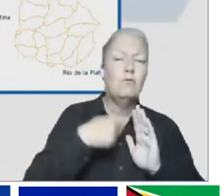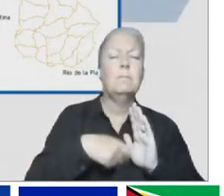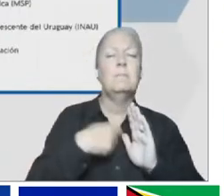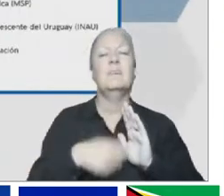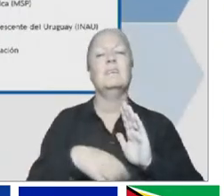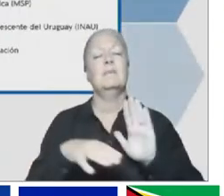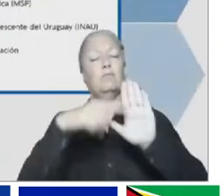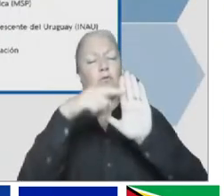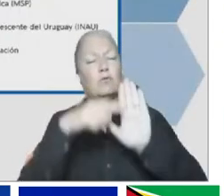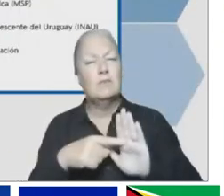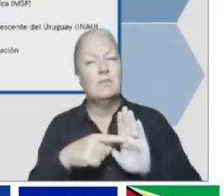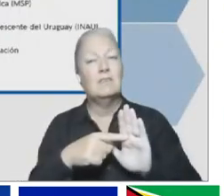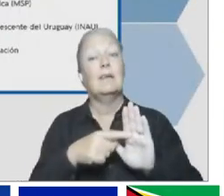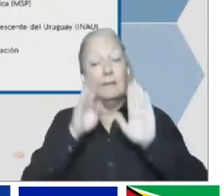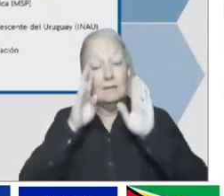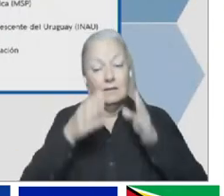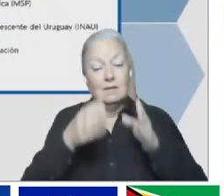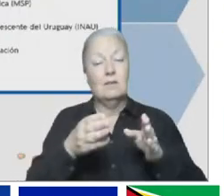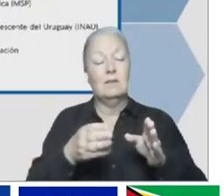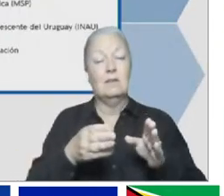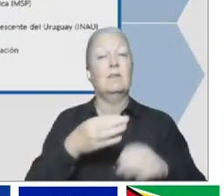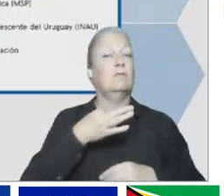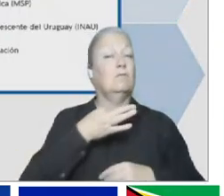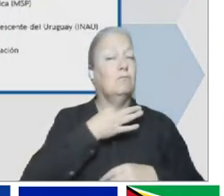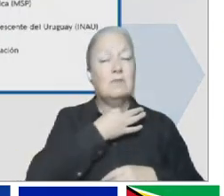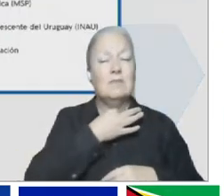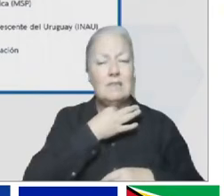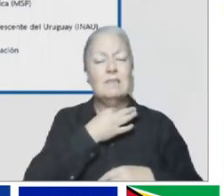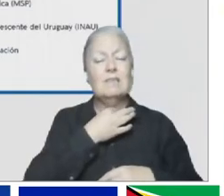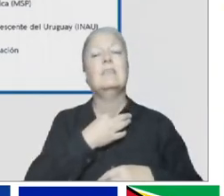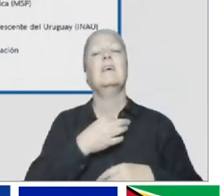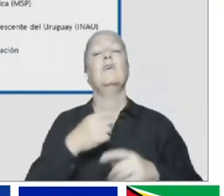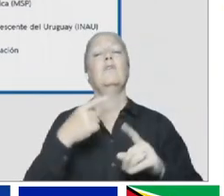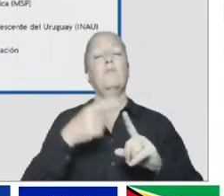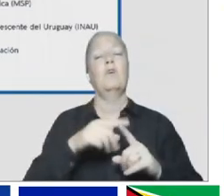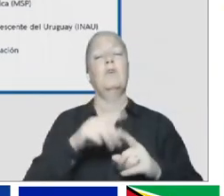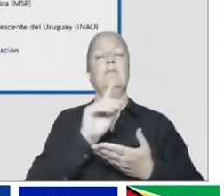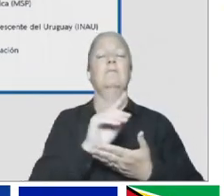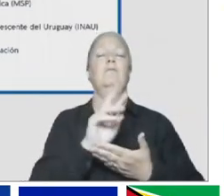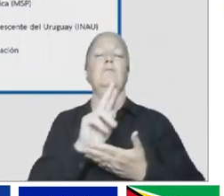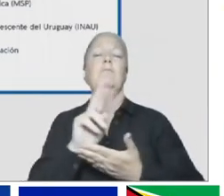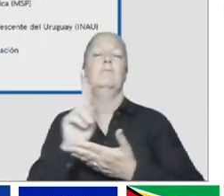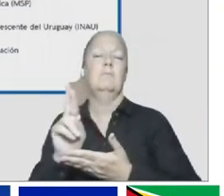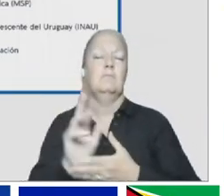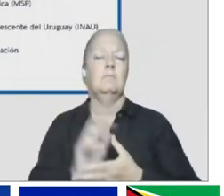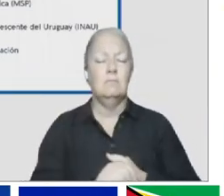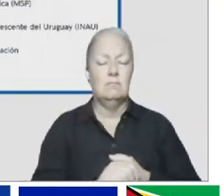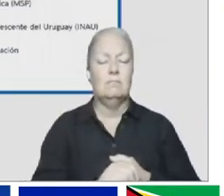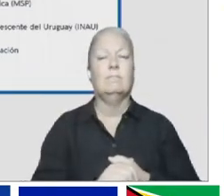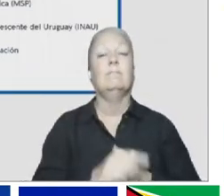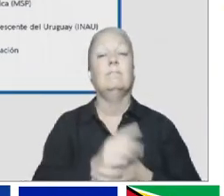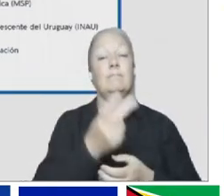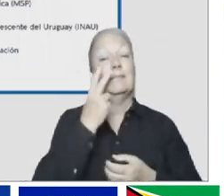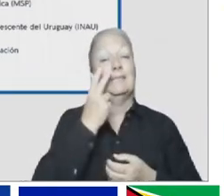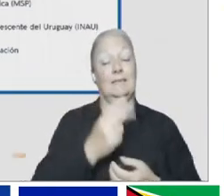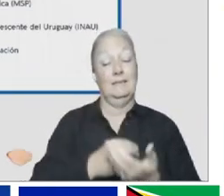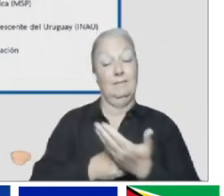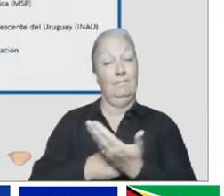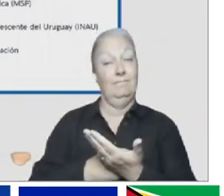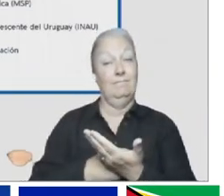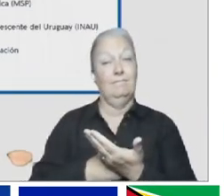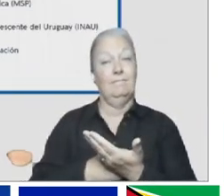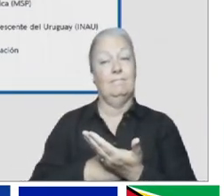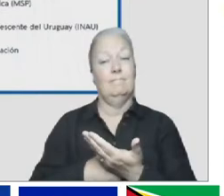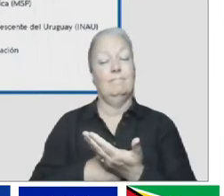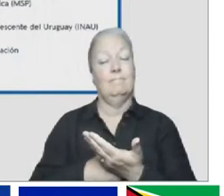disaster reduction and management in the territory. As you may see in this slide, these emergency